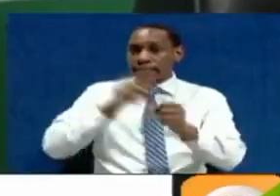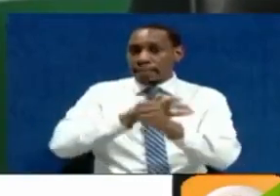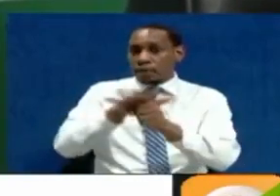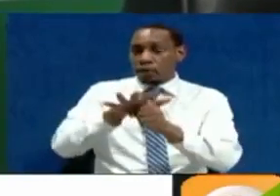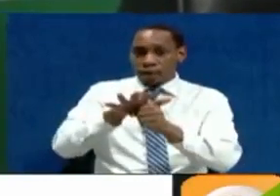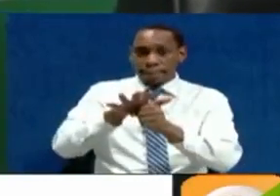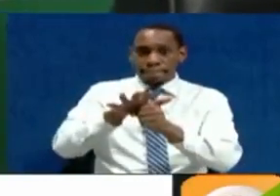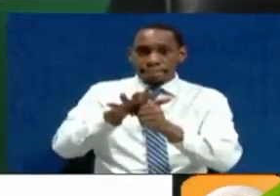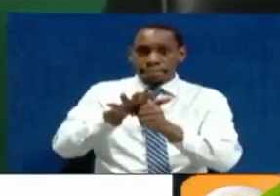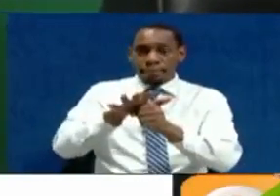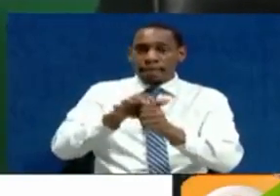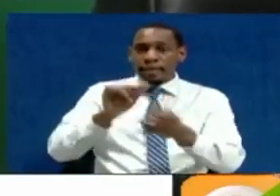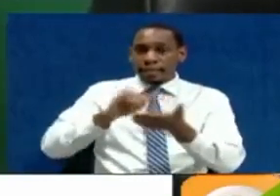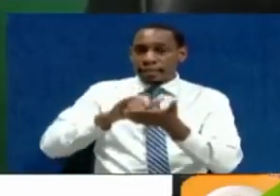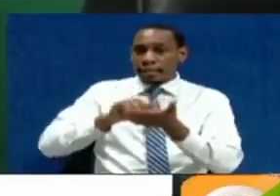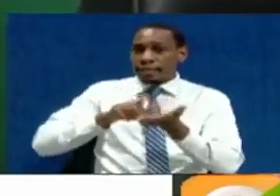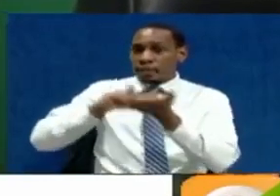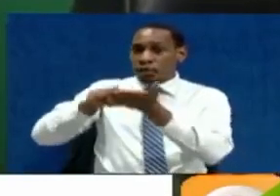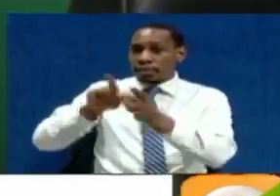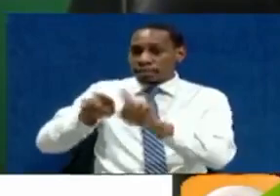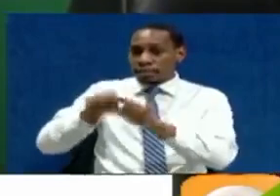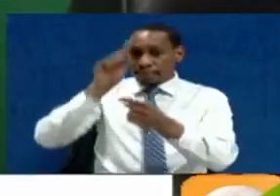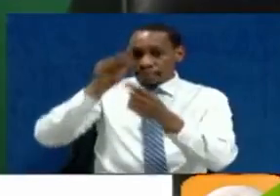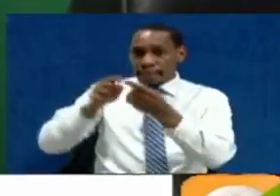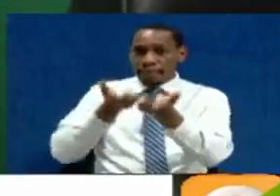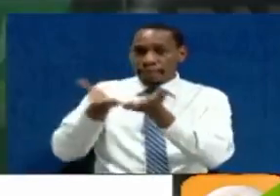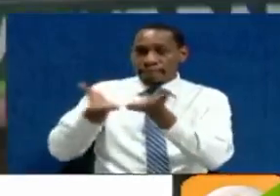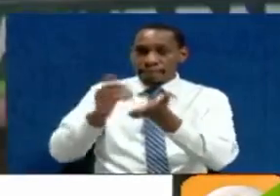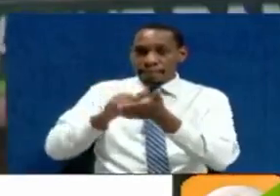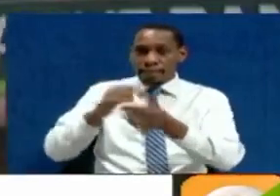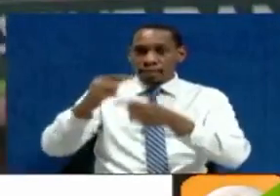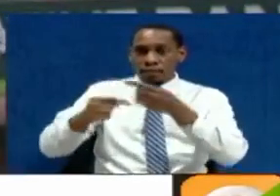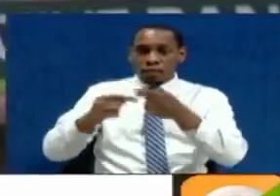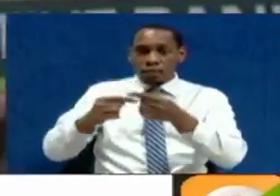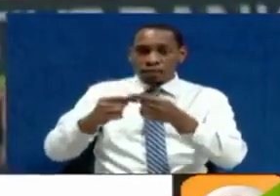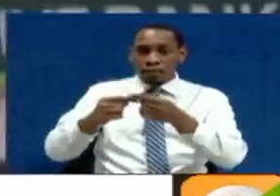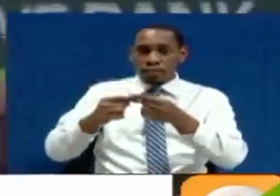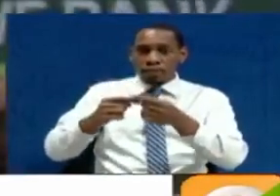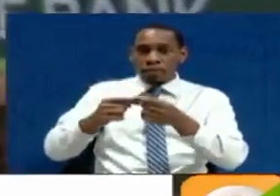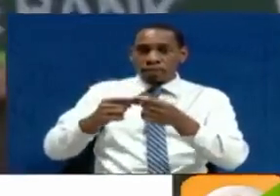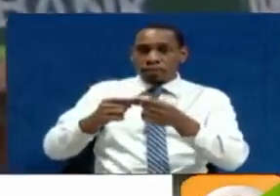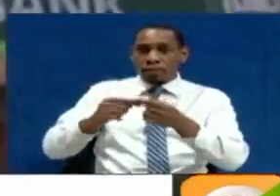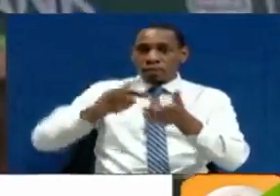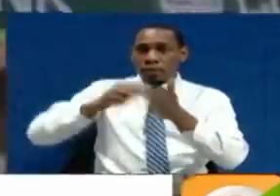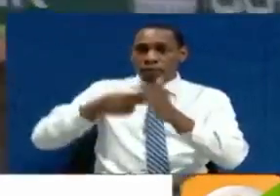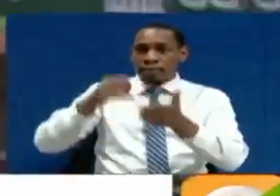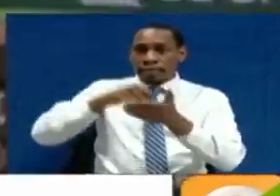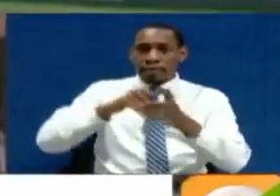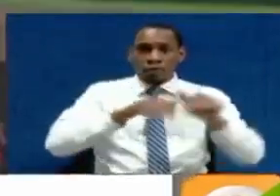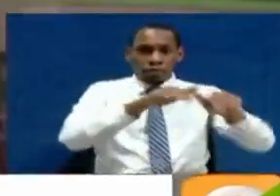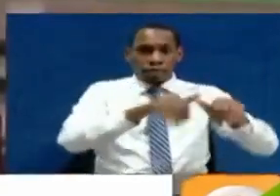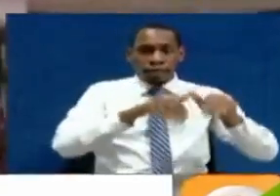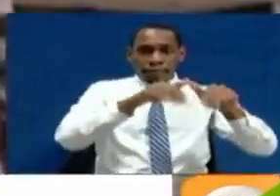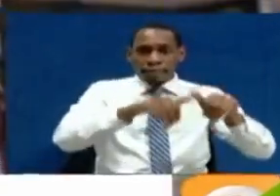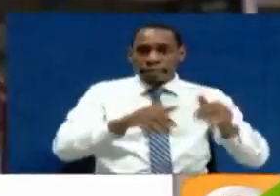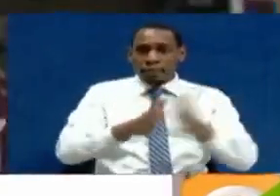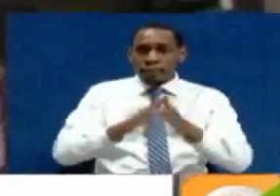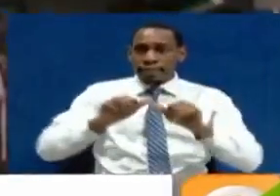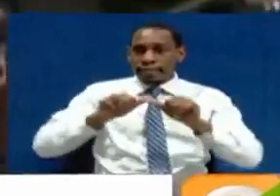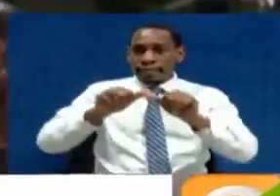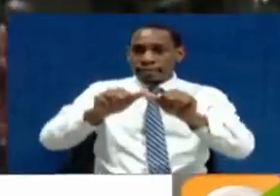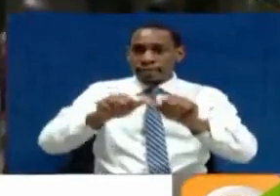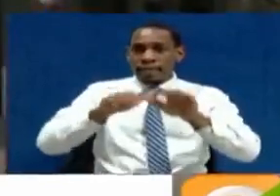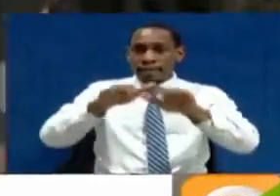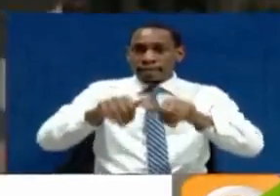COVID-19 pandemic. Facility also targets businesses undertaking climate smart projects, including agriculture inputs and